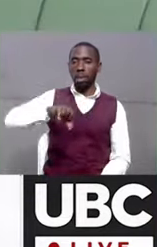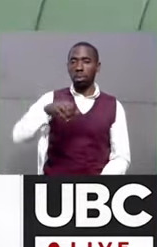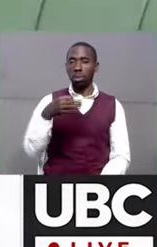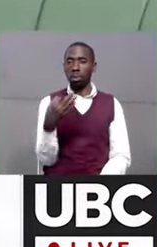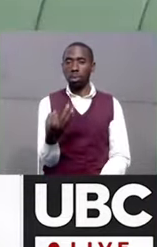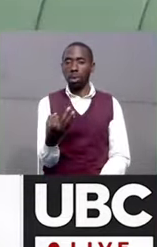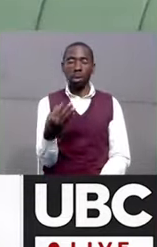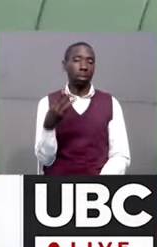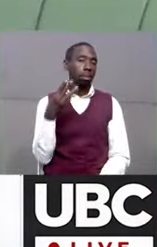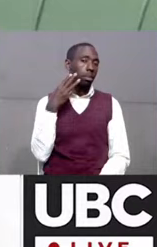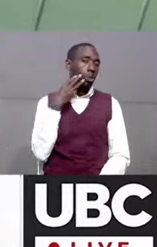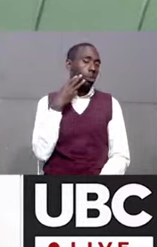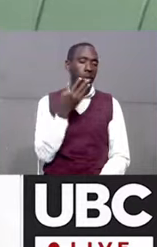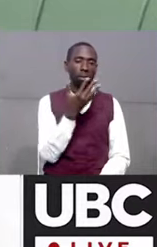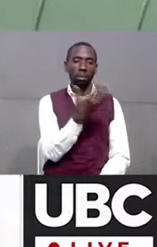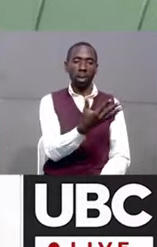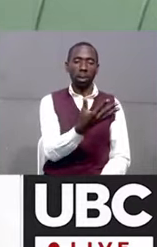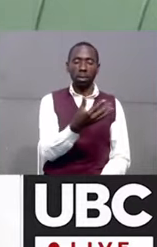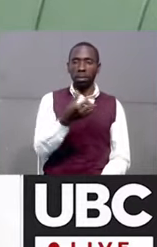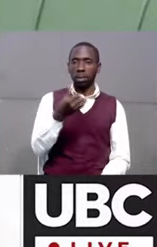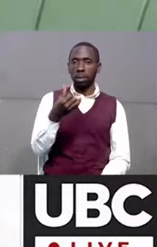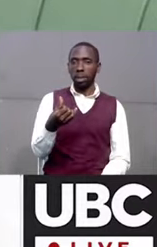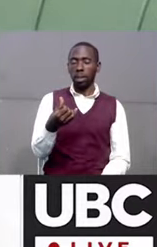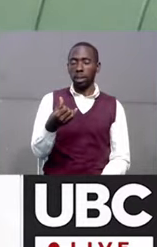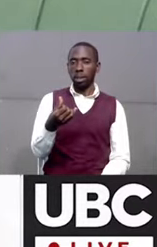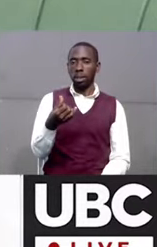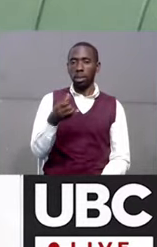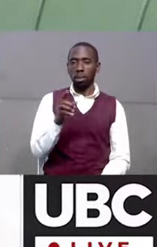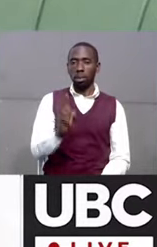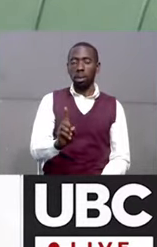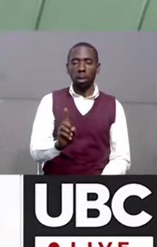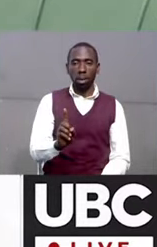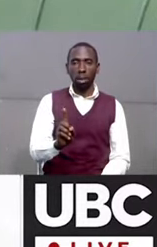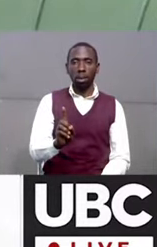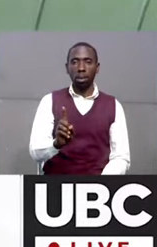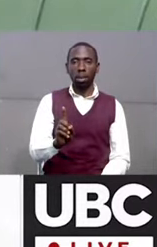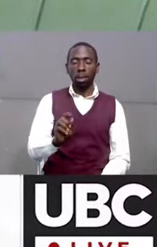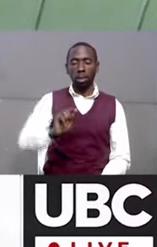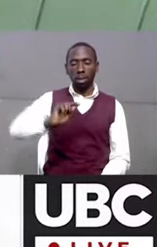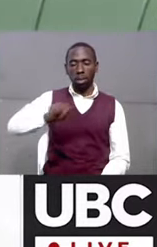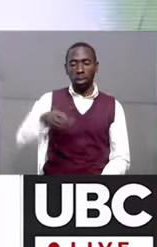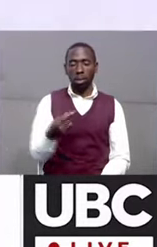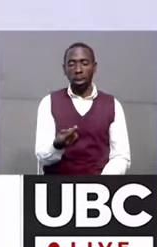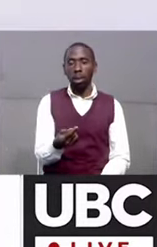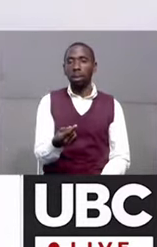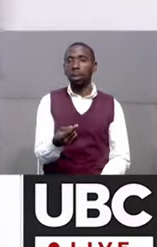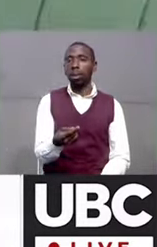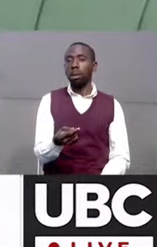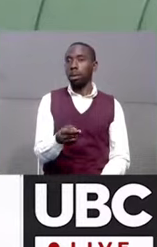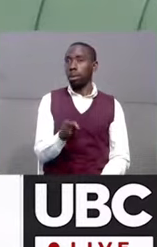1,560,693,561,000 as